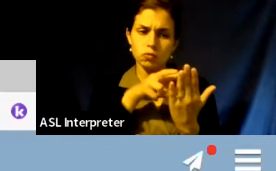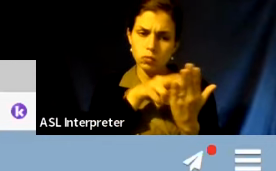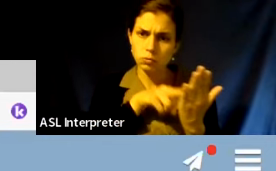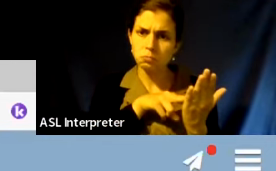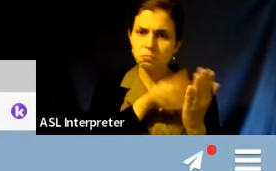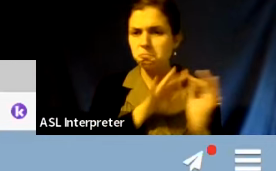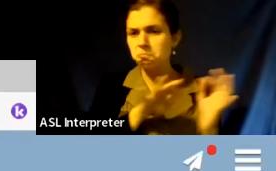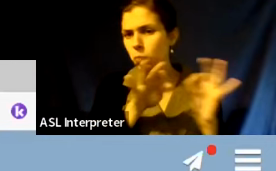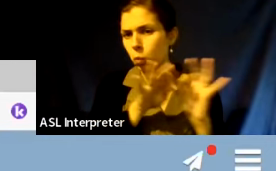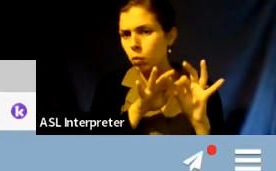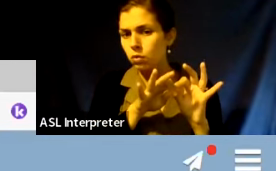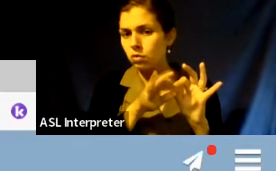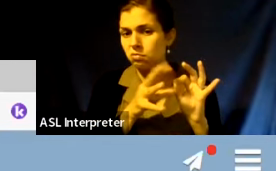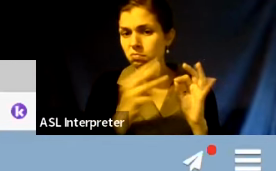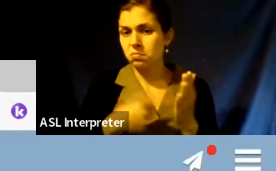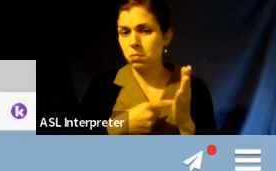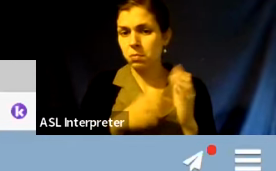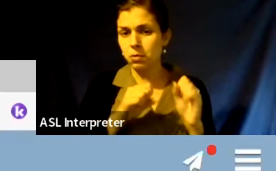accordingly.